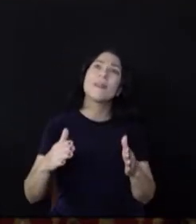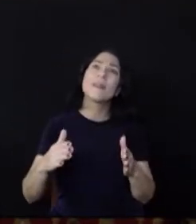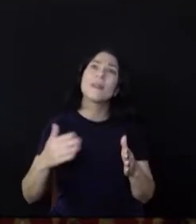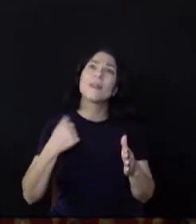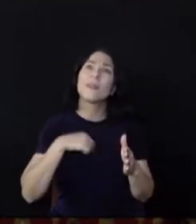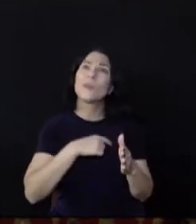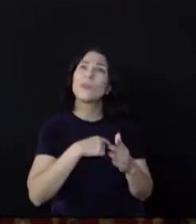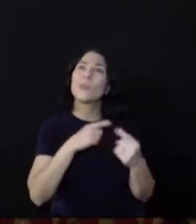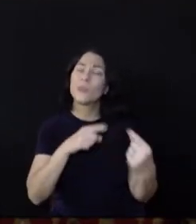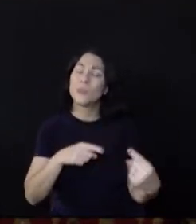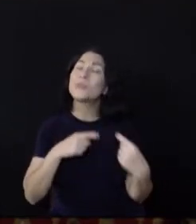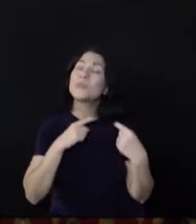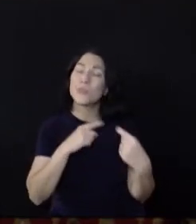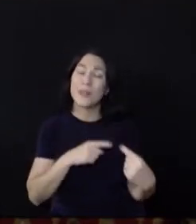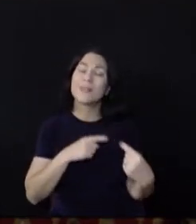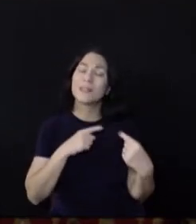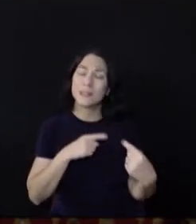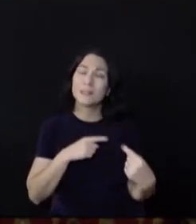we are struggling, Lord.